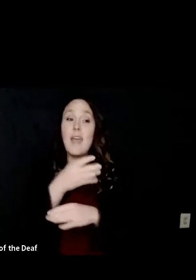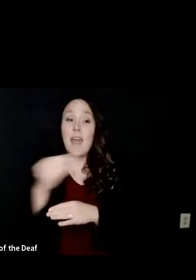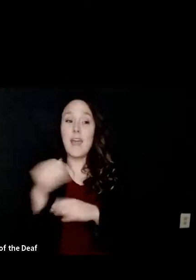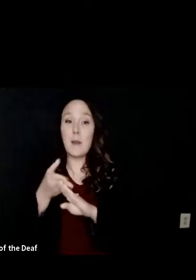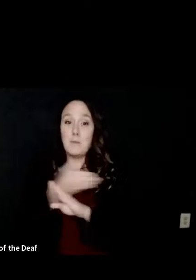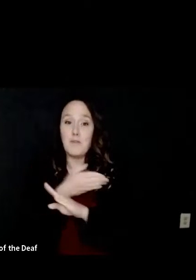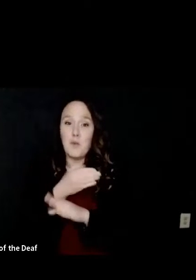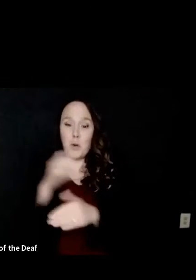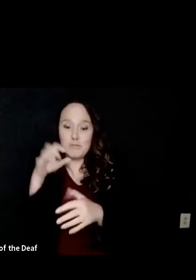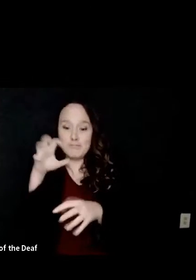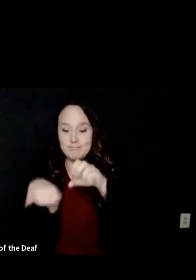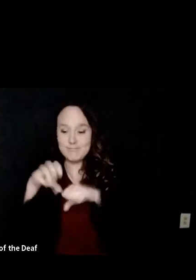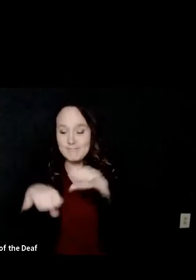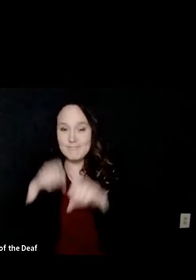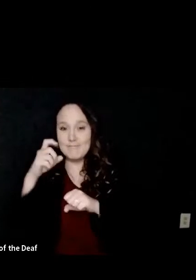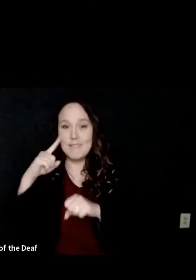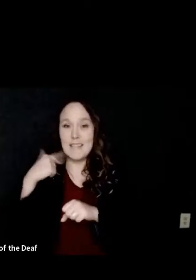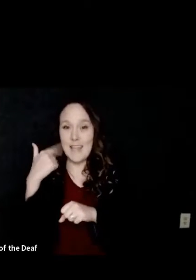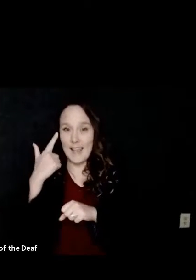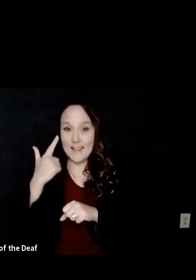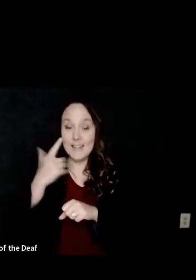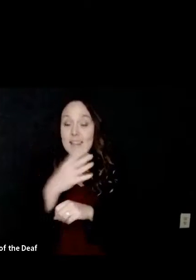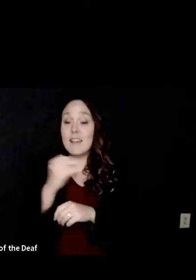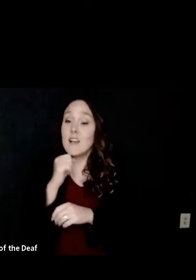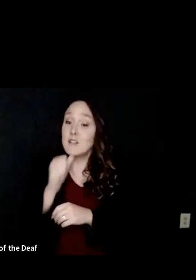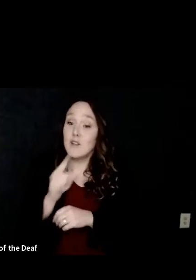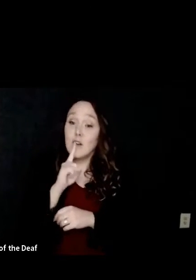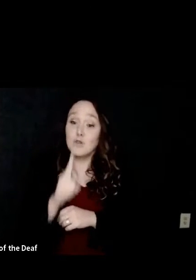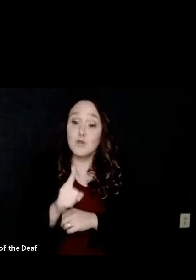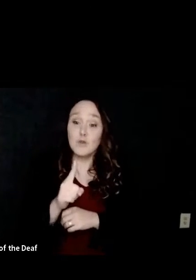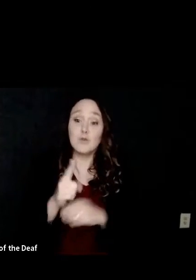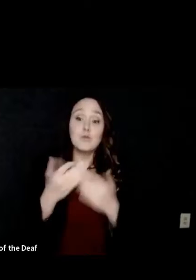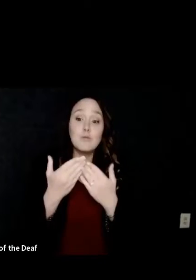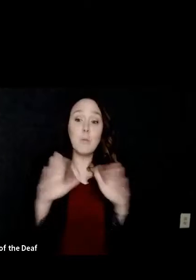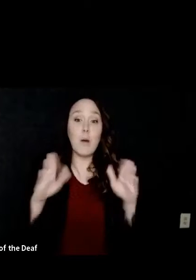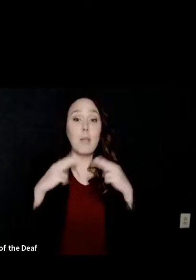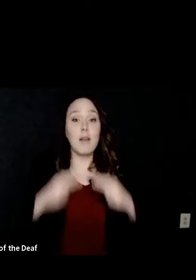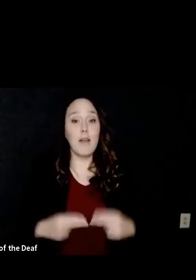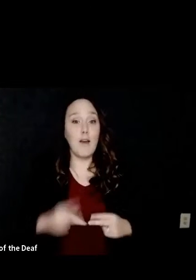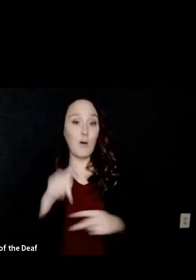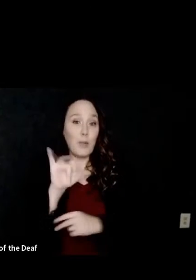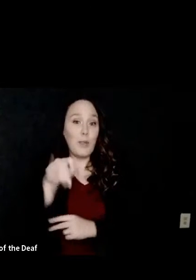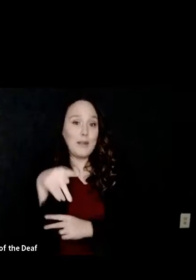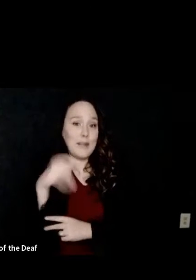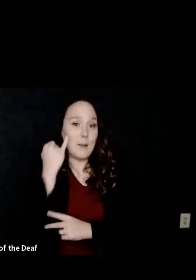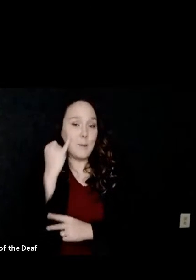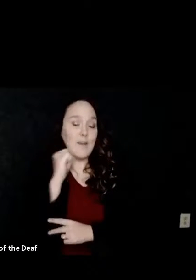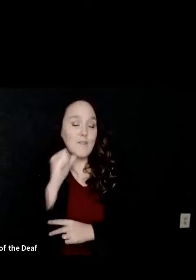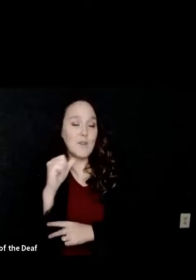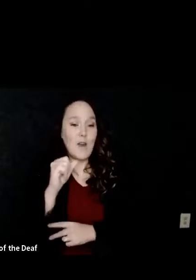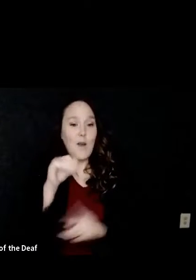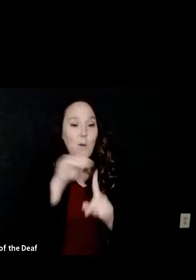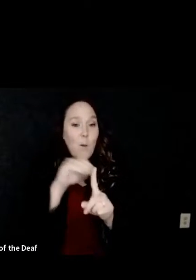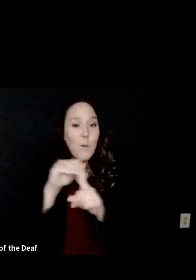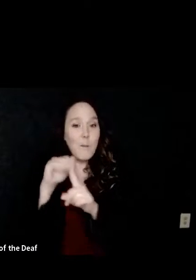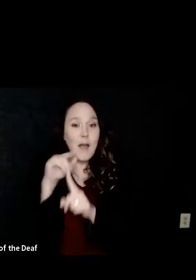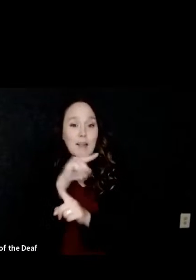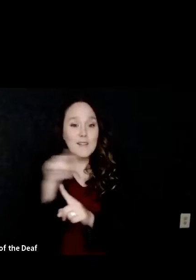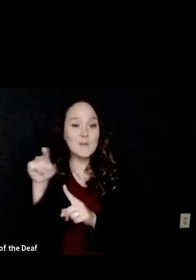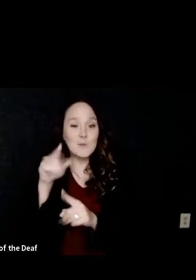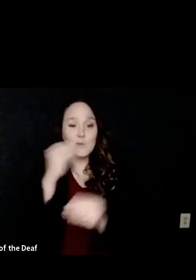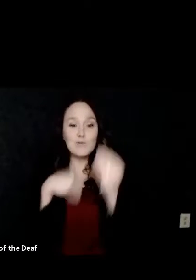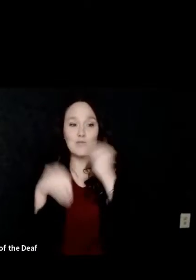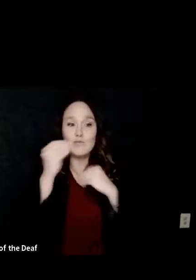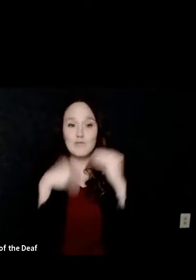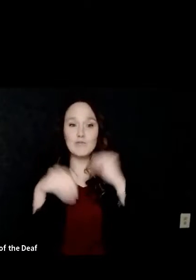candy. And it wouldn't be a true public health tip if we didn't remind you to eat a full and healthy dinner before you